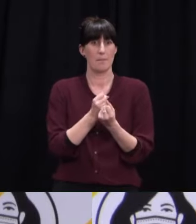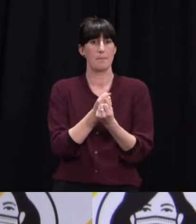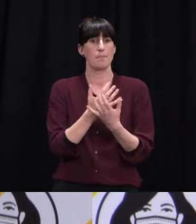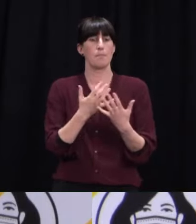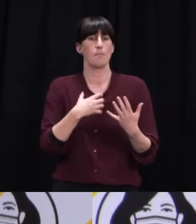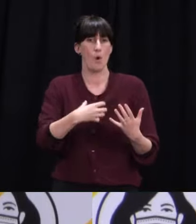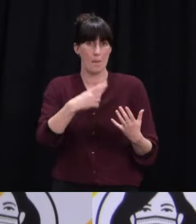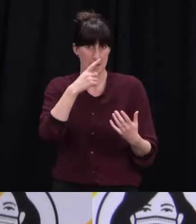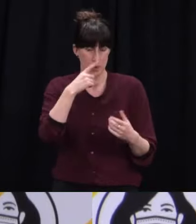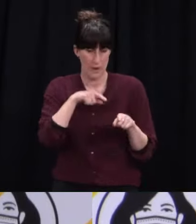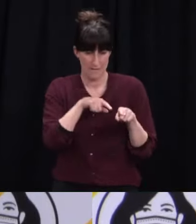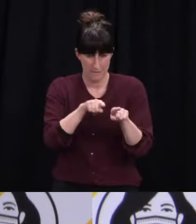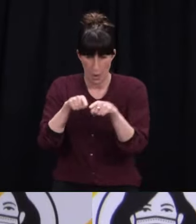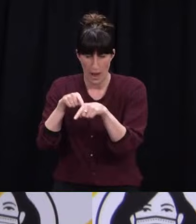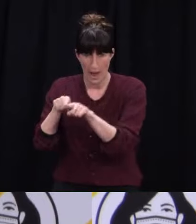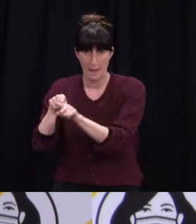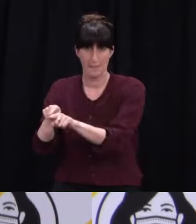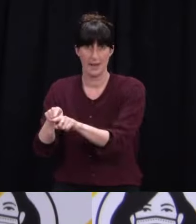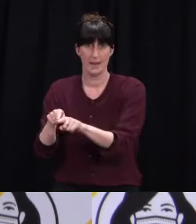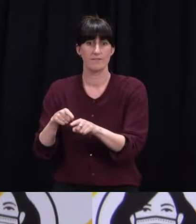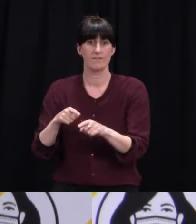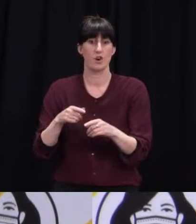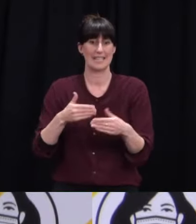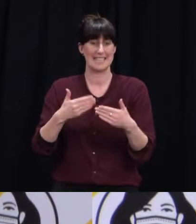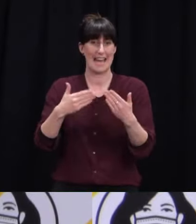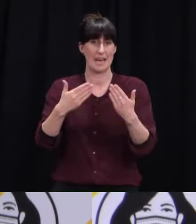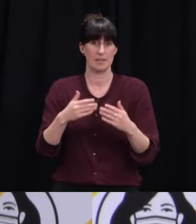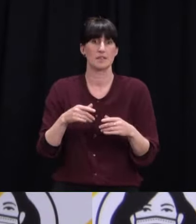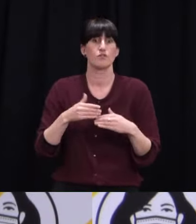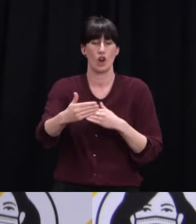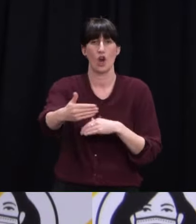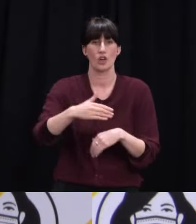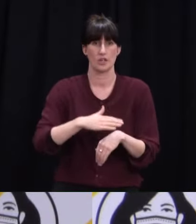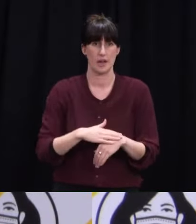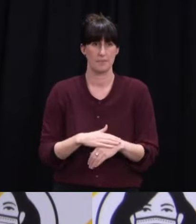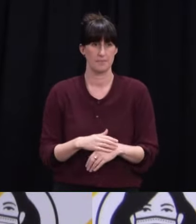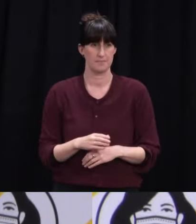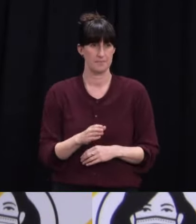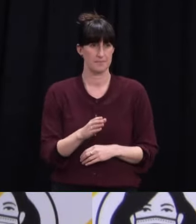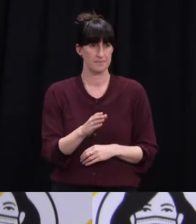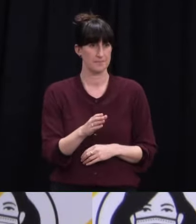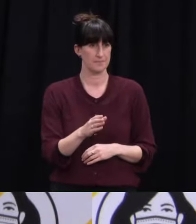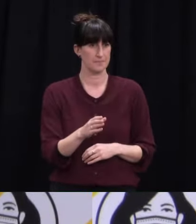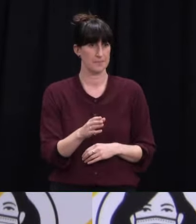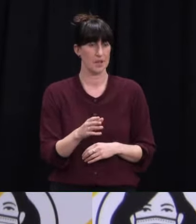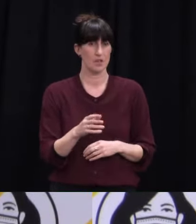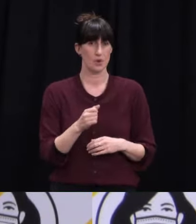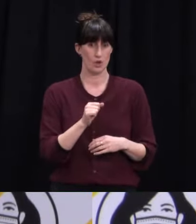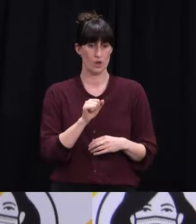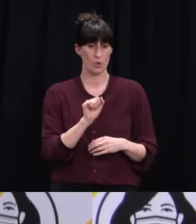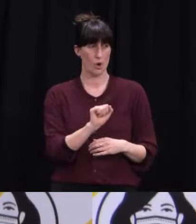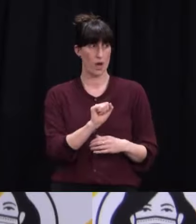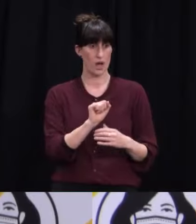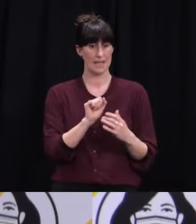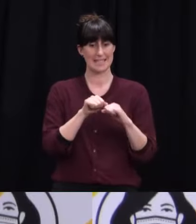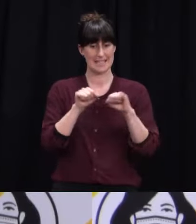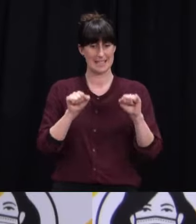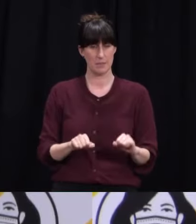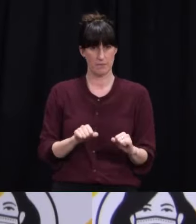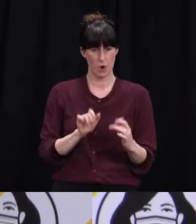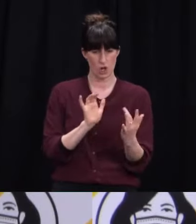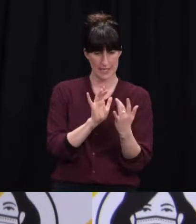up on a daily basis for a longer period. Did you do enough to prepare the contact tracing system for an outbreak like this? Dr.